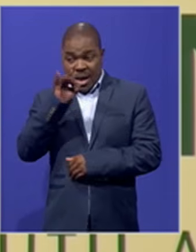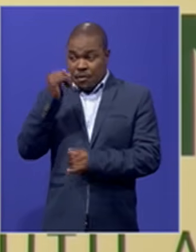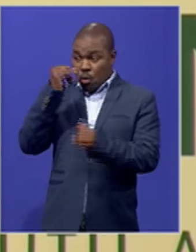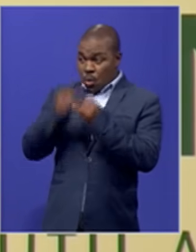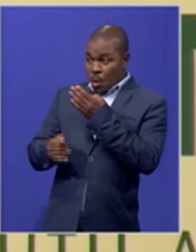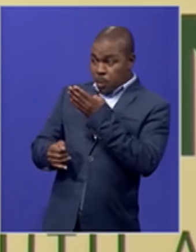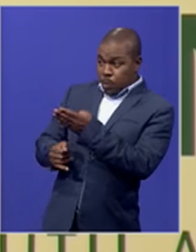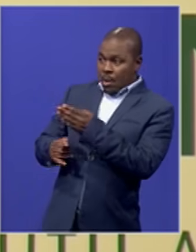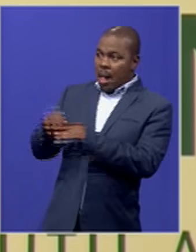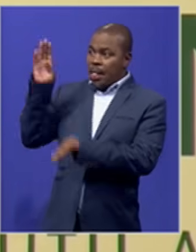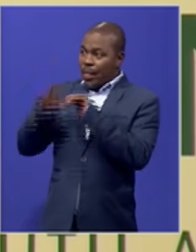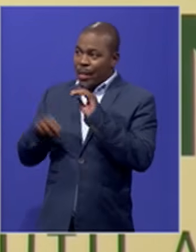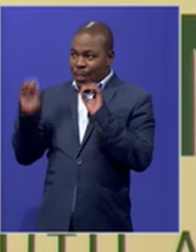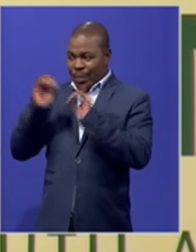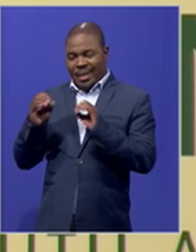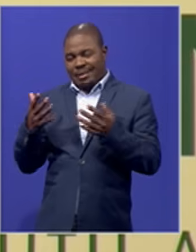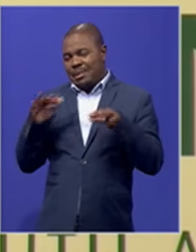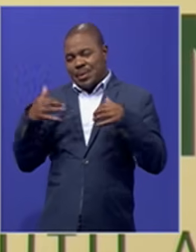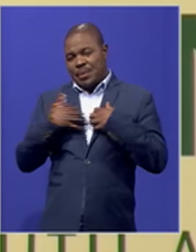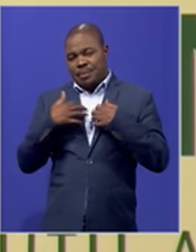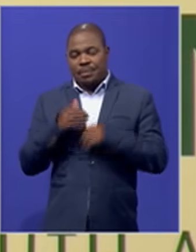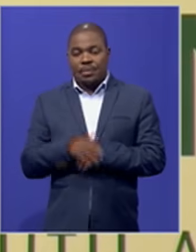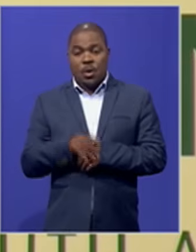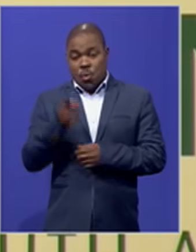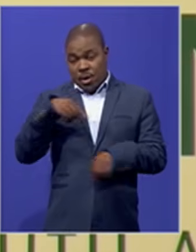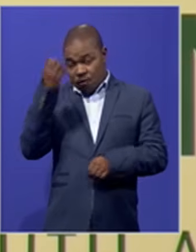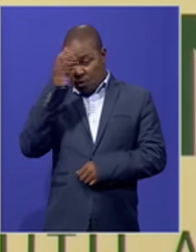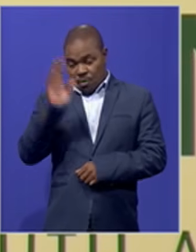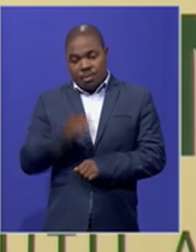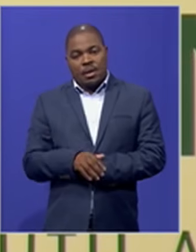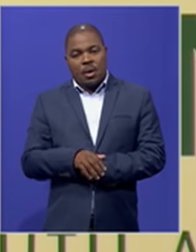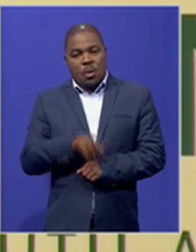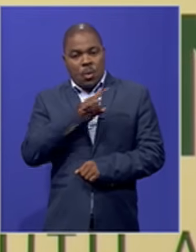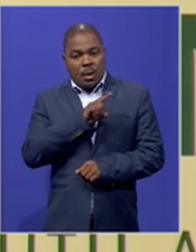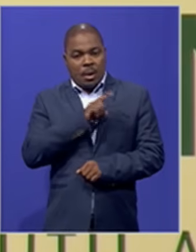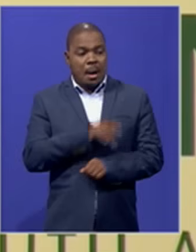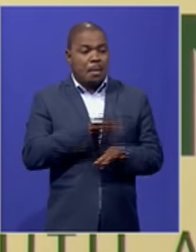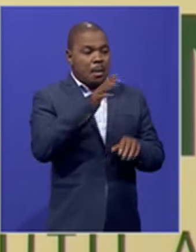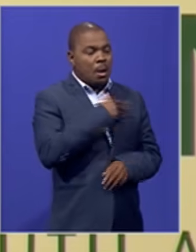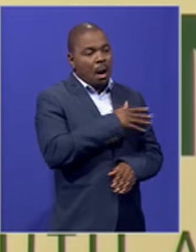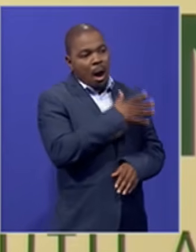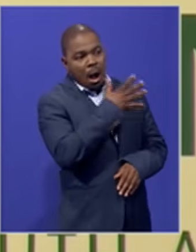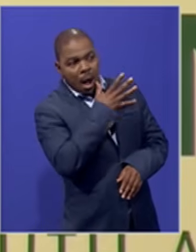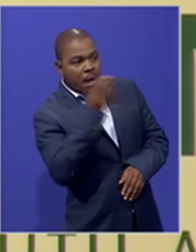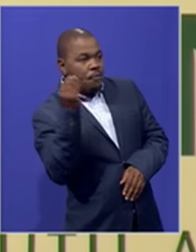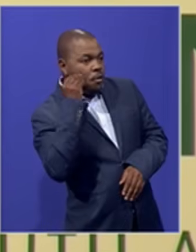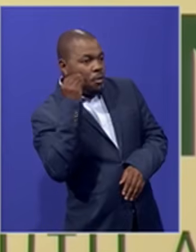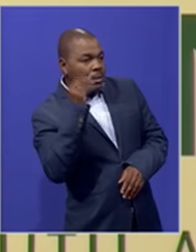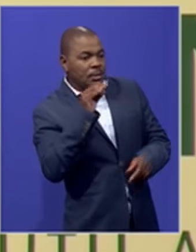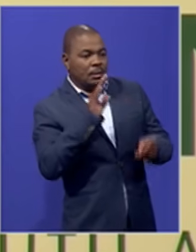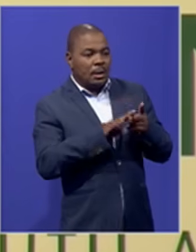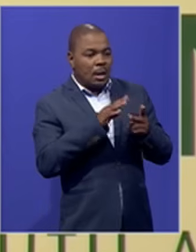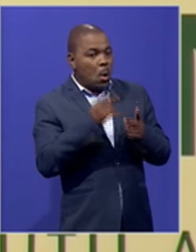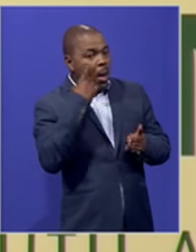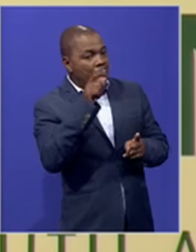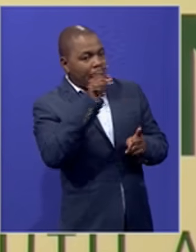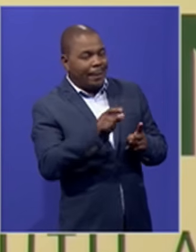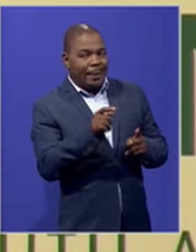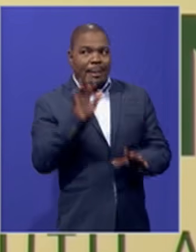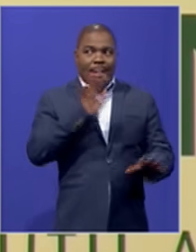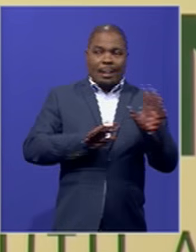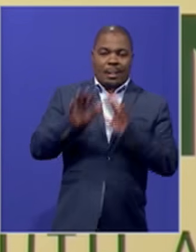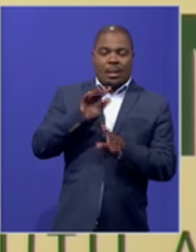but not punished. And let us not forget the cost borne by whistleblowers and witnesses,